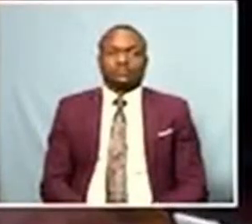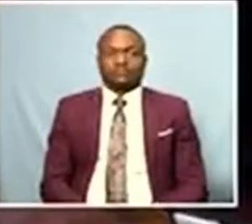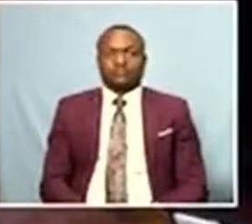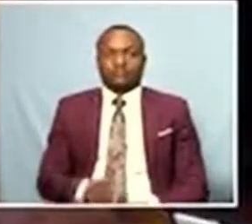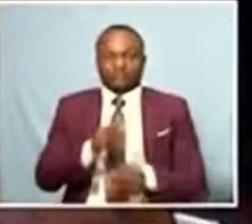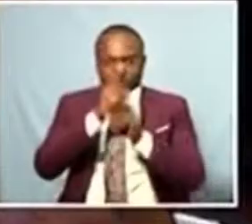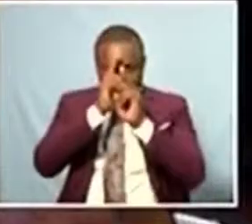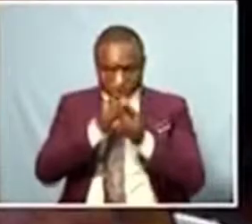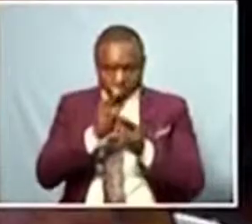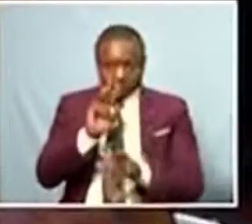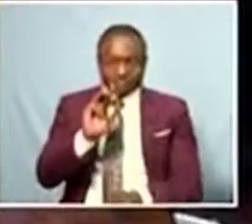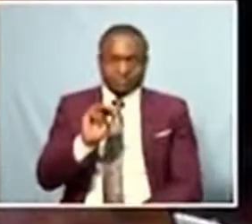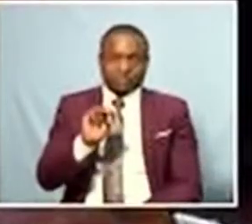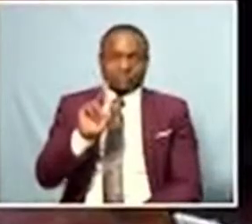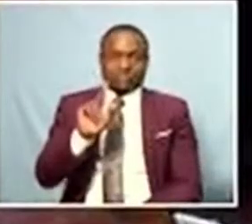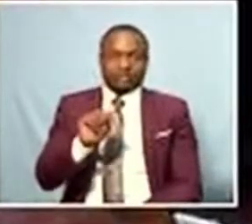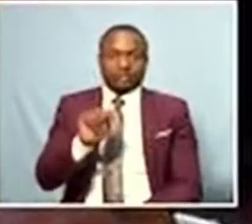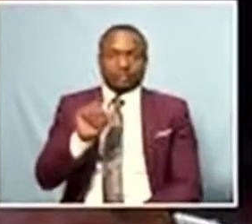Honorable Mtachalo?